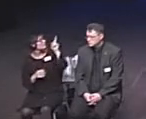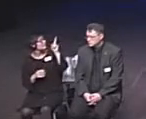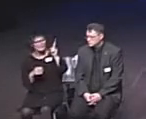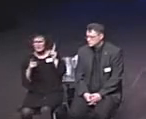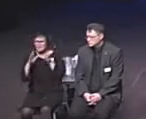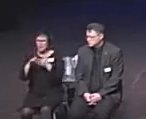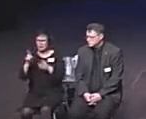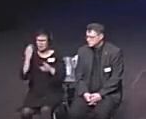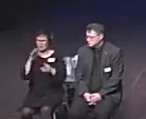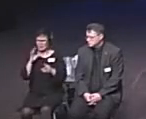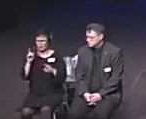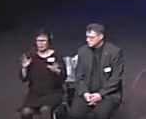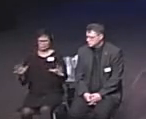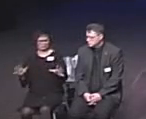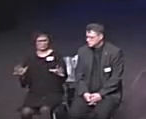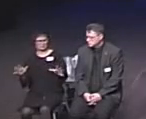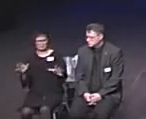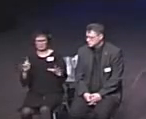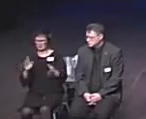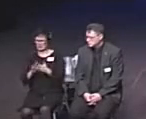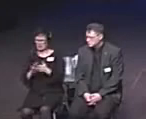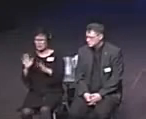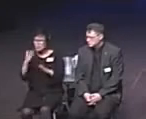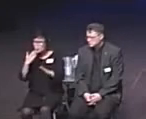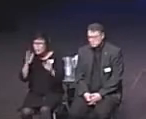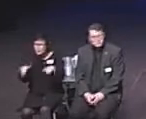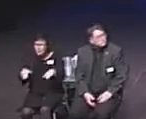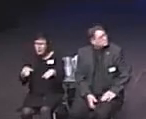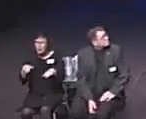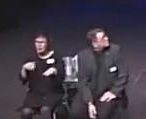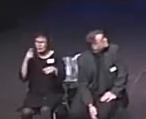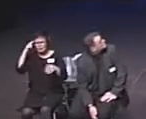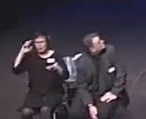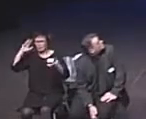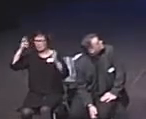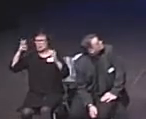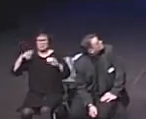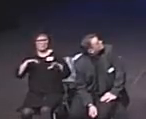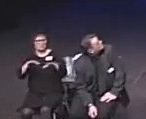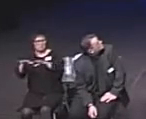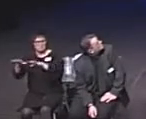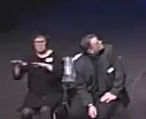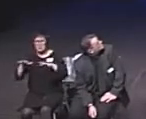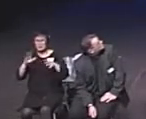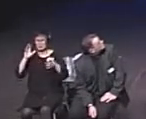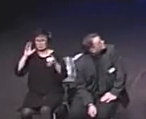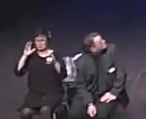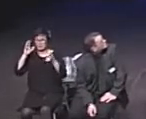bit confused, but you should know that that's good. Out of confusion comes